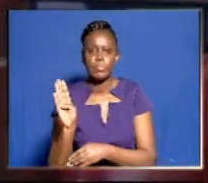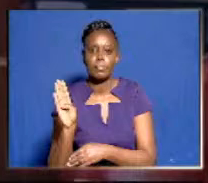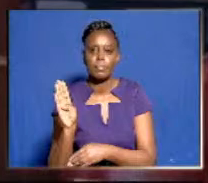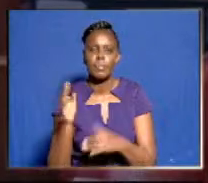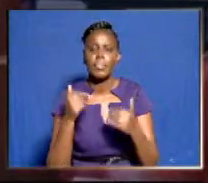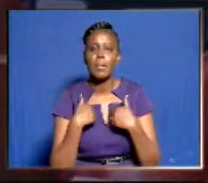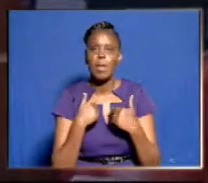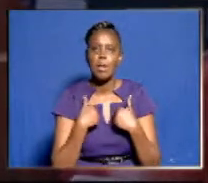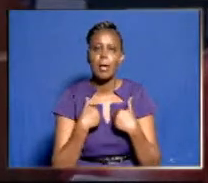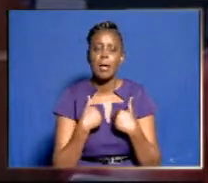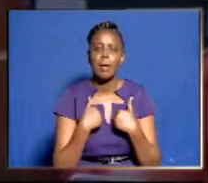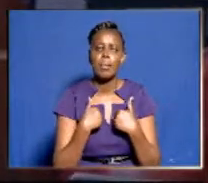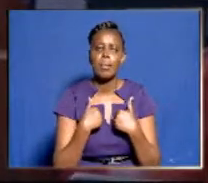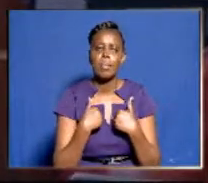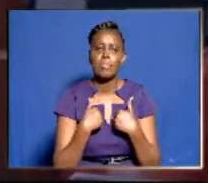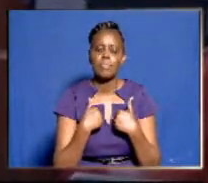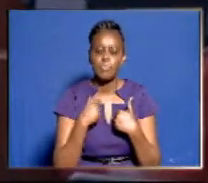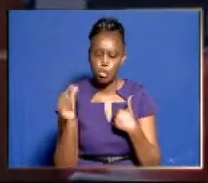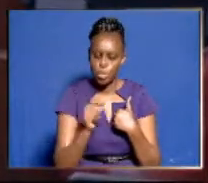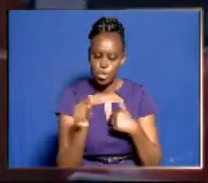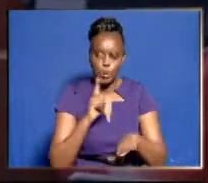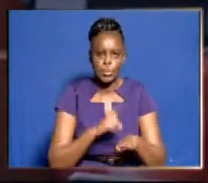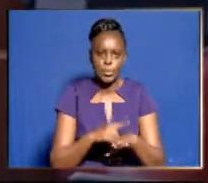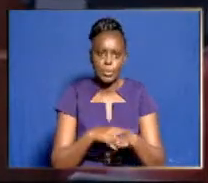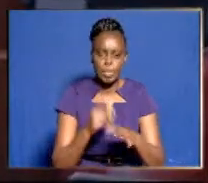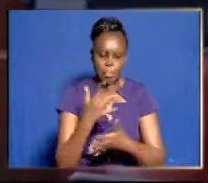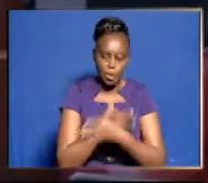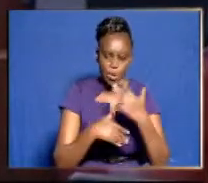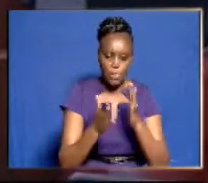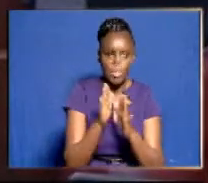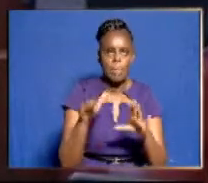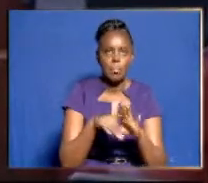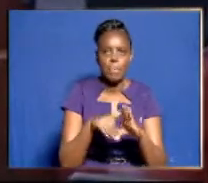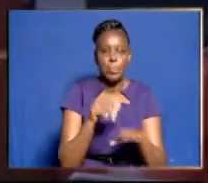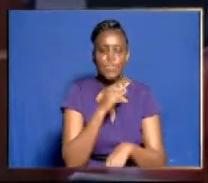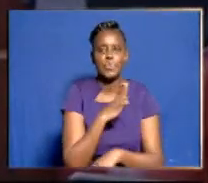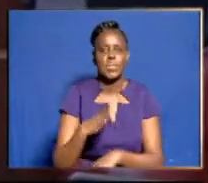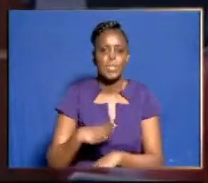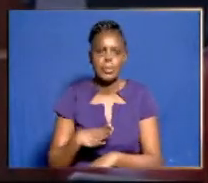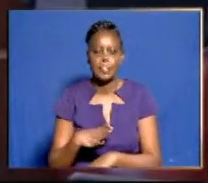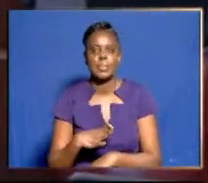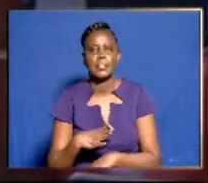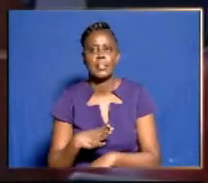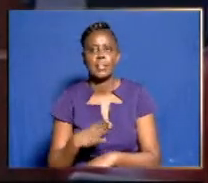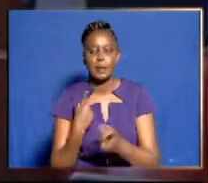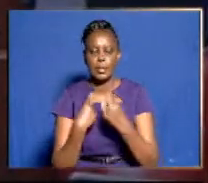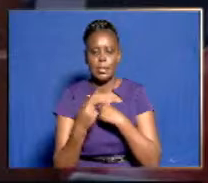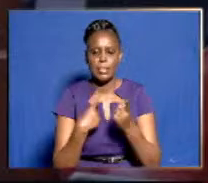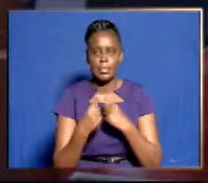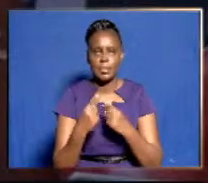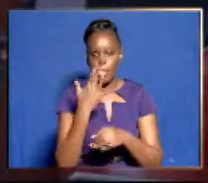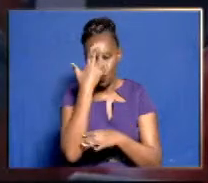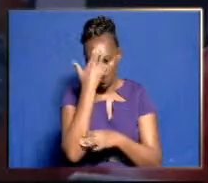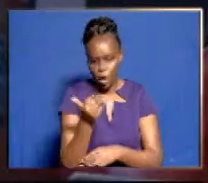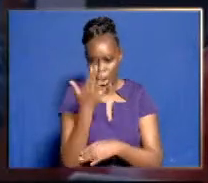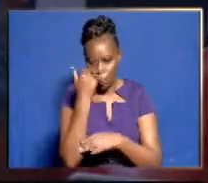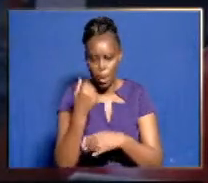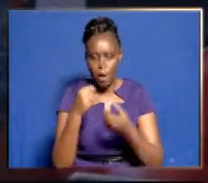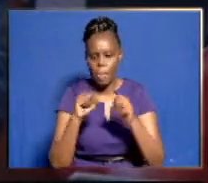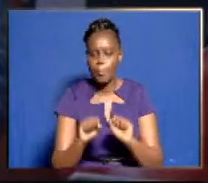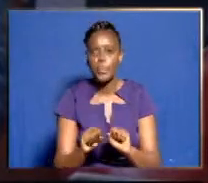We have been, within the short time I've interacted with members of this committee, been discussing why we are not